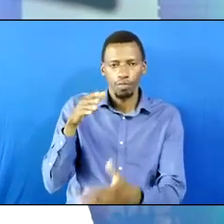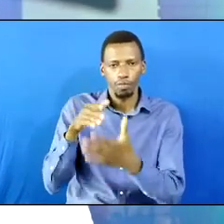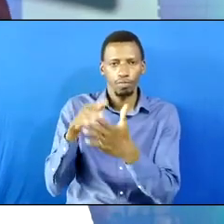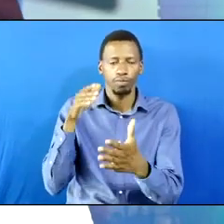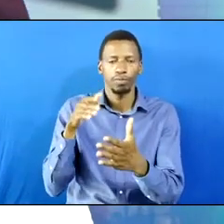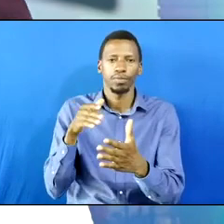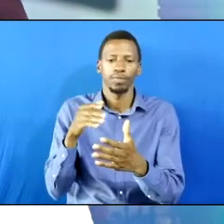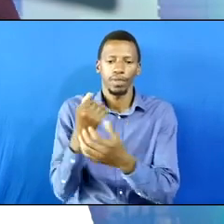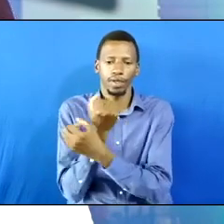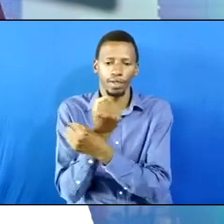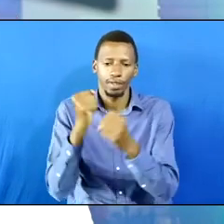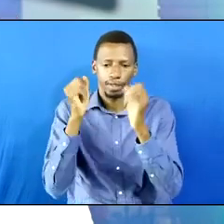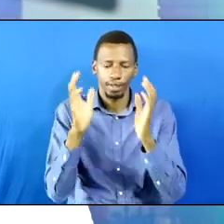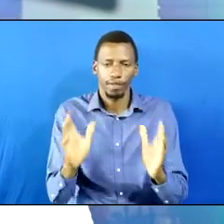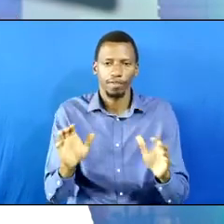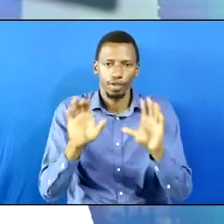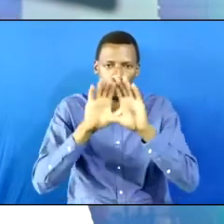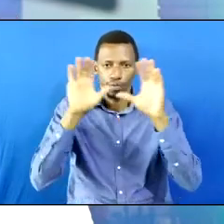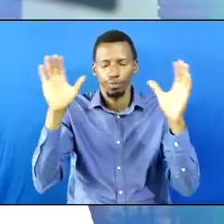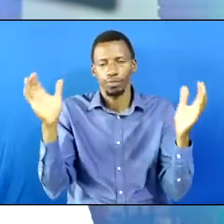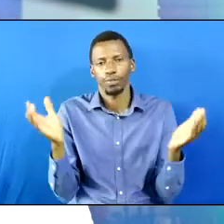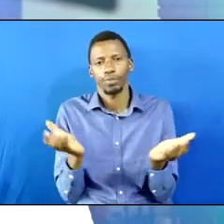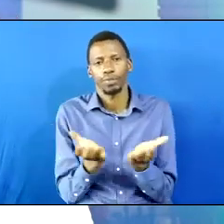to betray the Savior of the world.